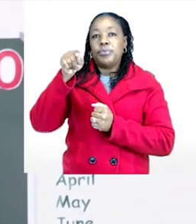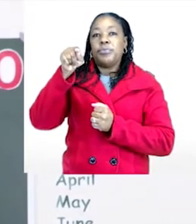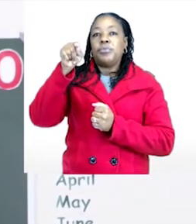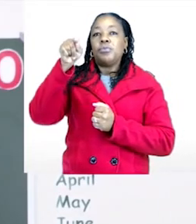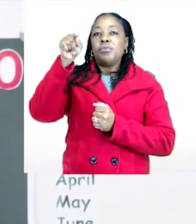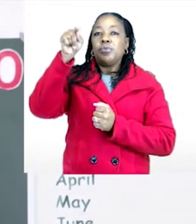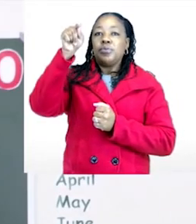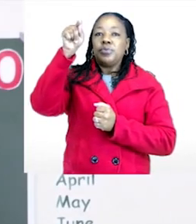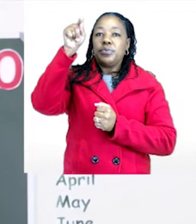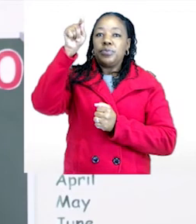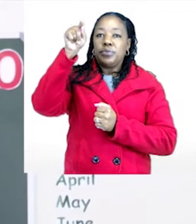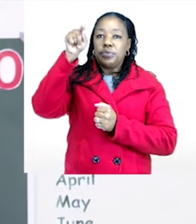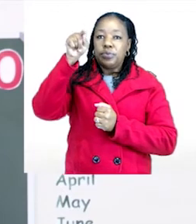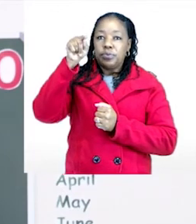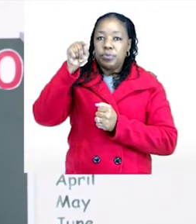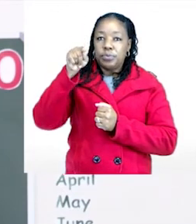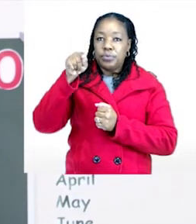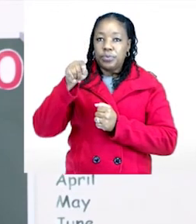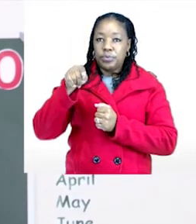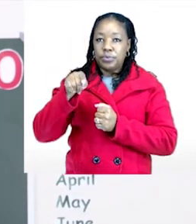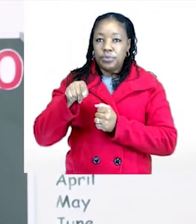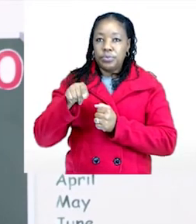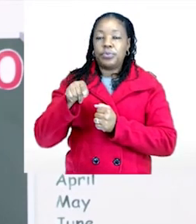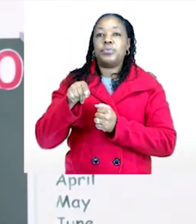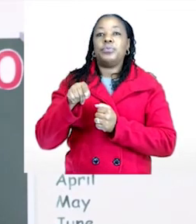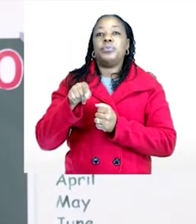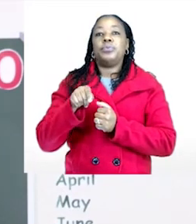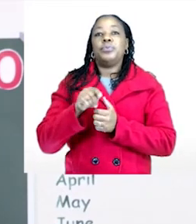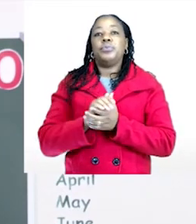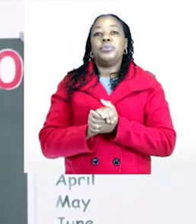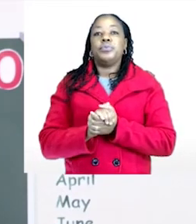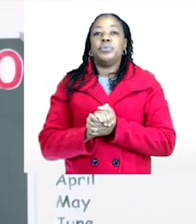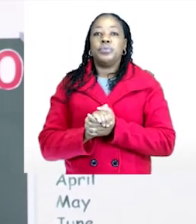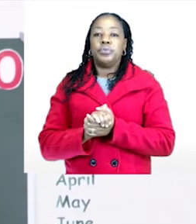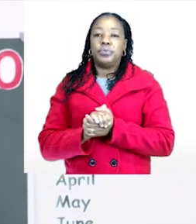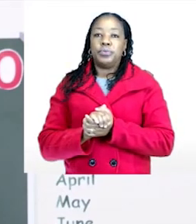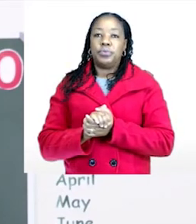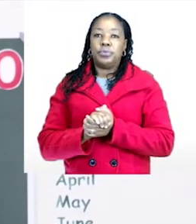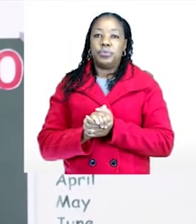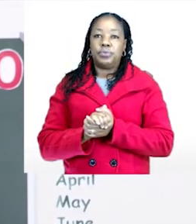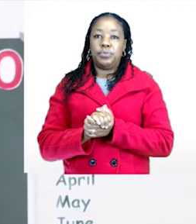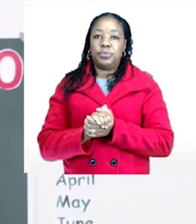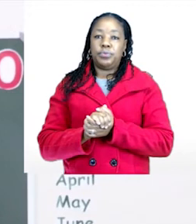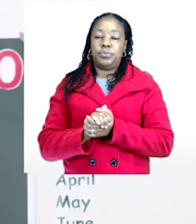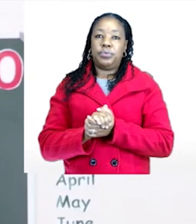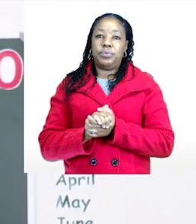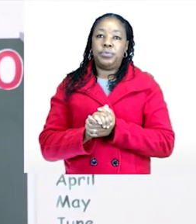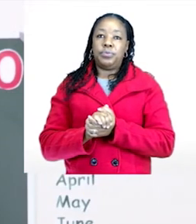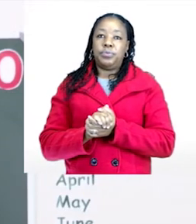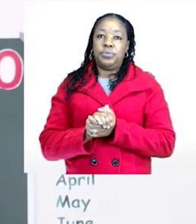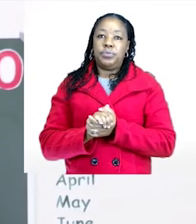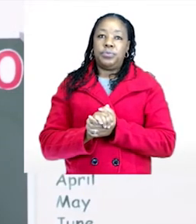loop, up to close the opening and straight down. So when